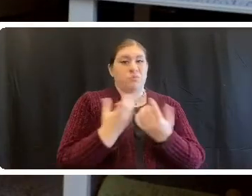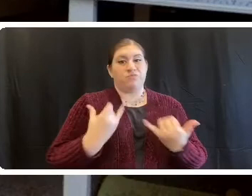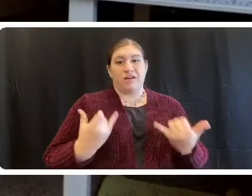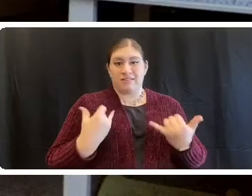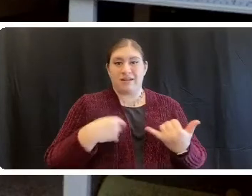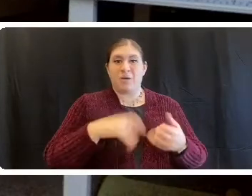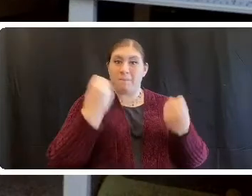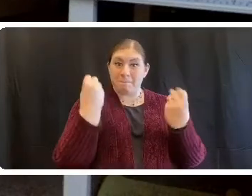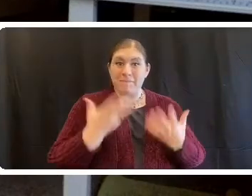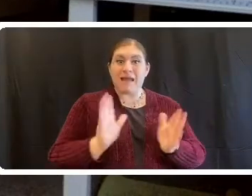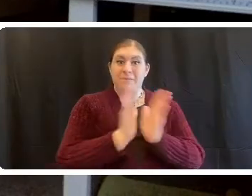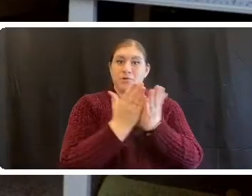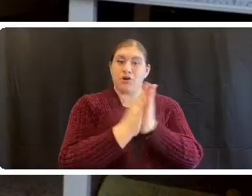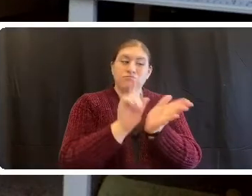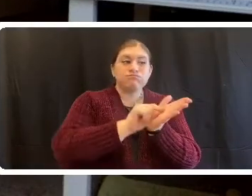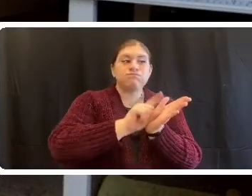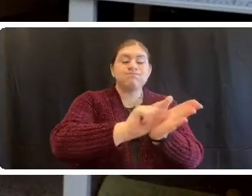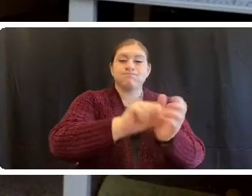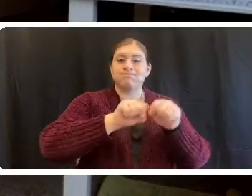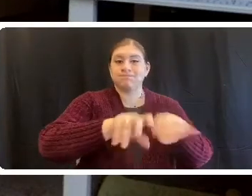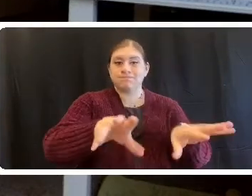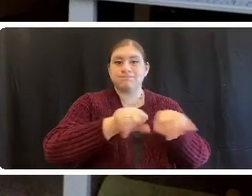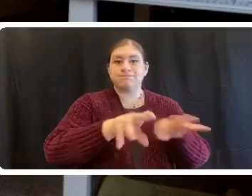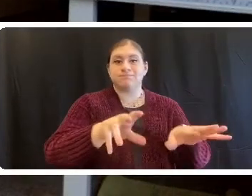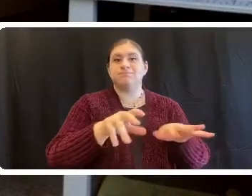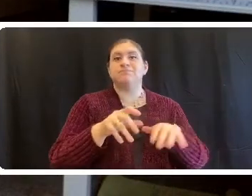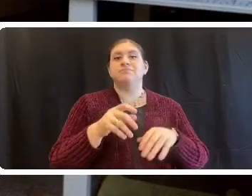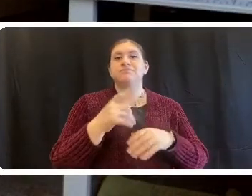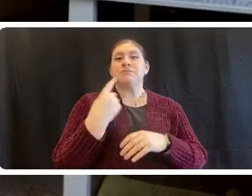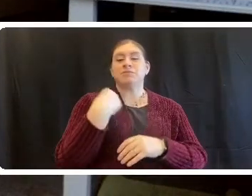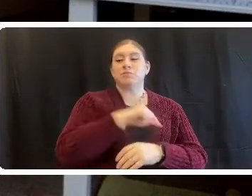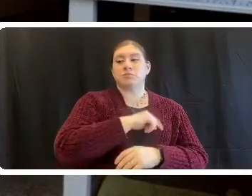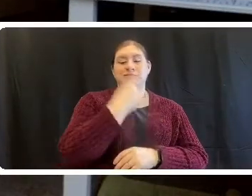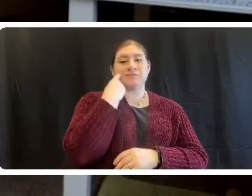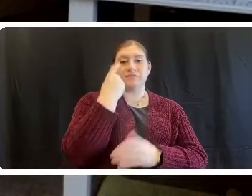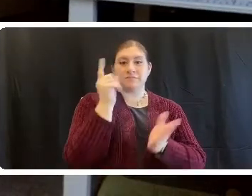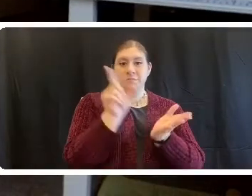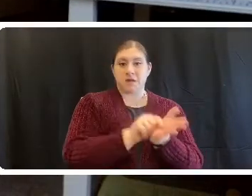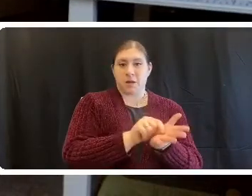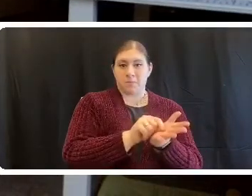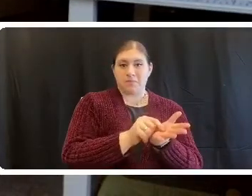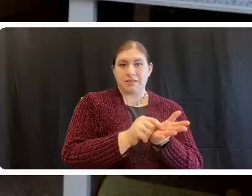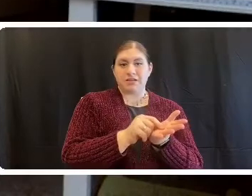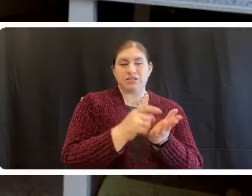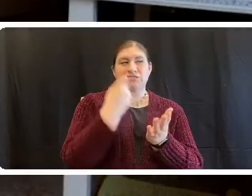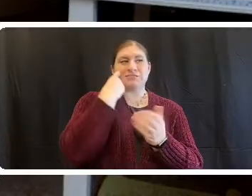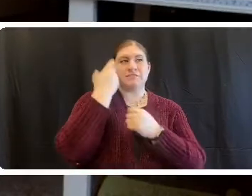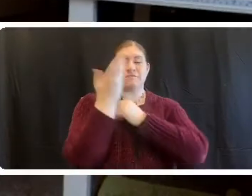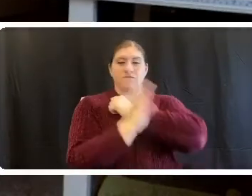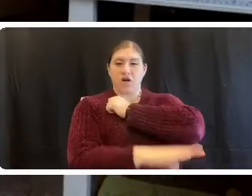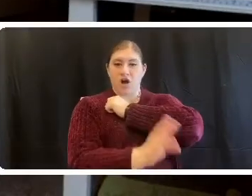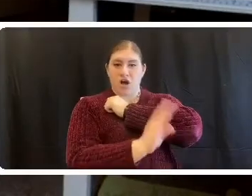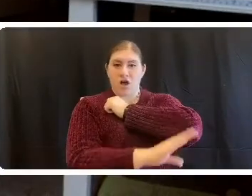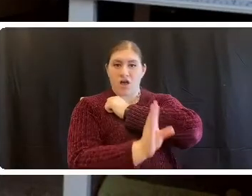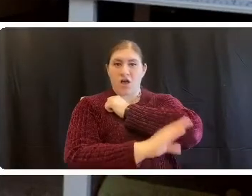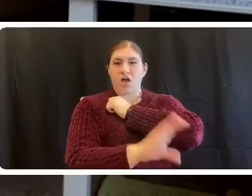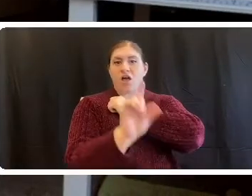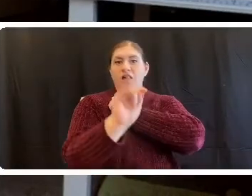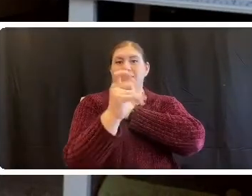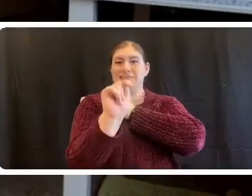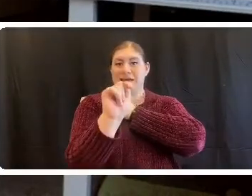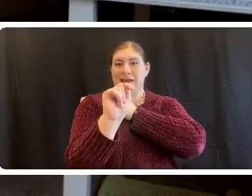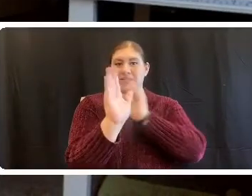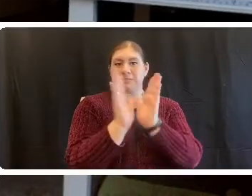A lot of books being written. And in fact, we published this last fall a textbook, an